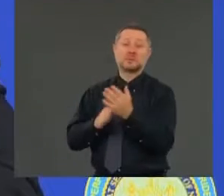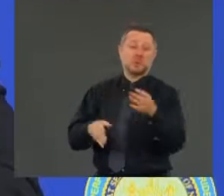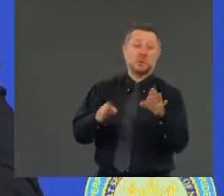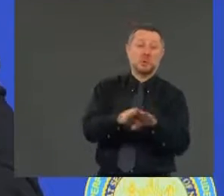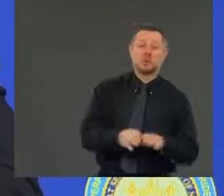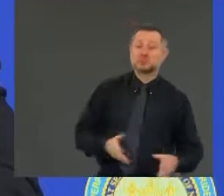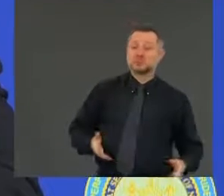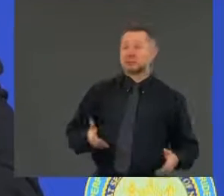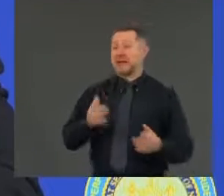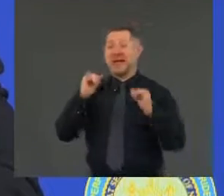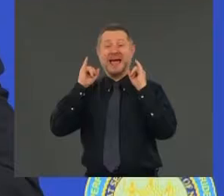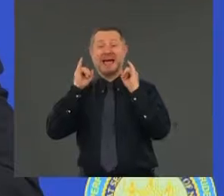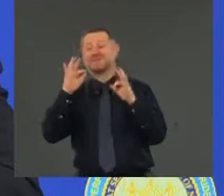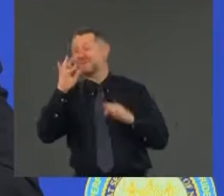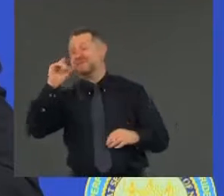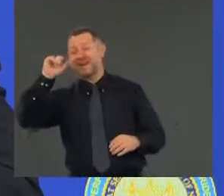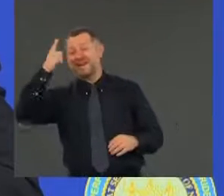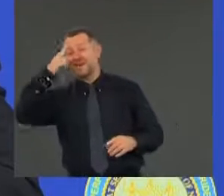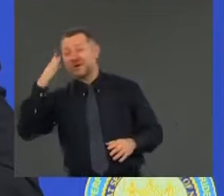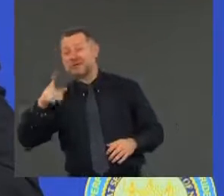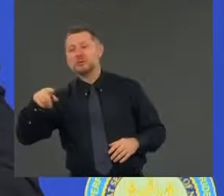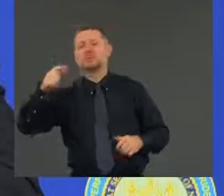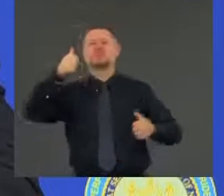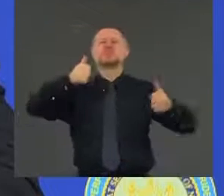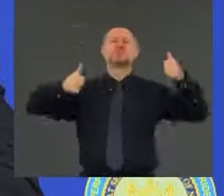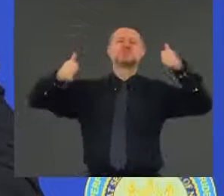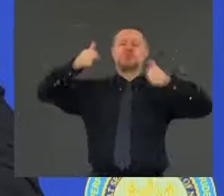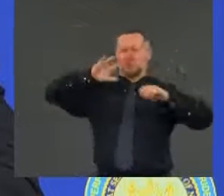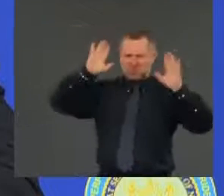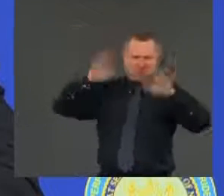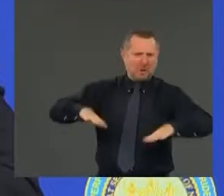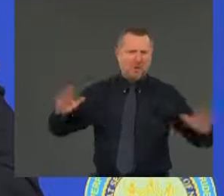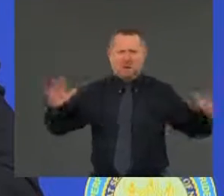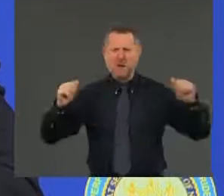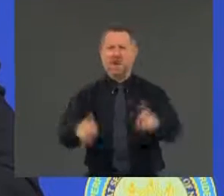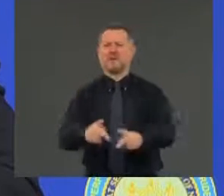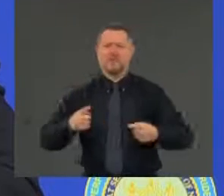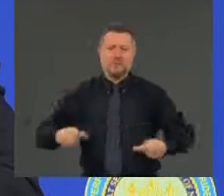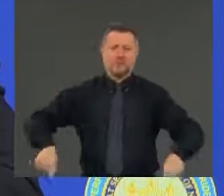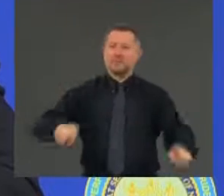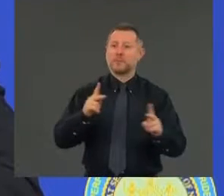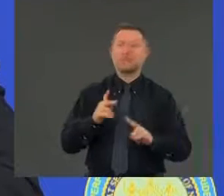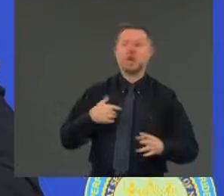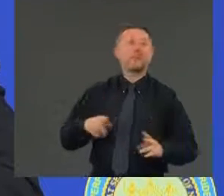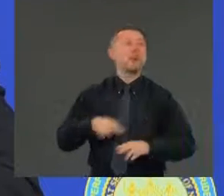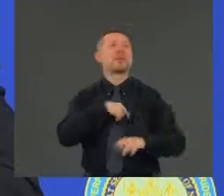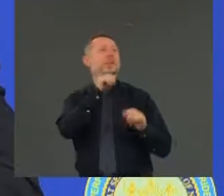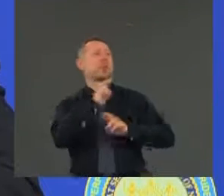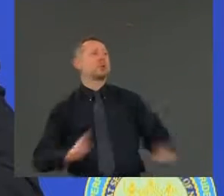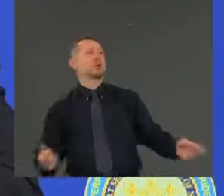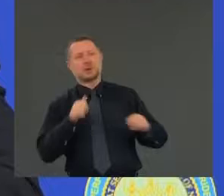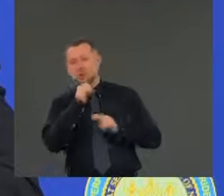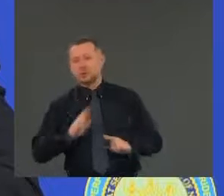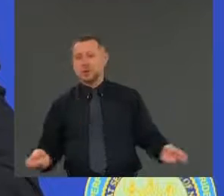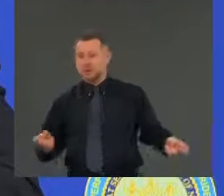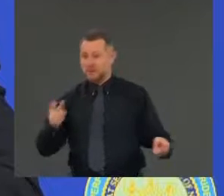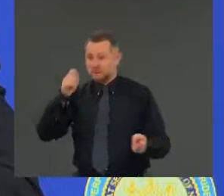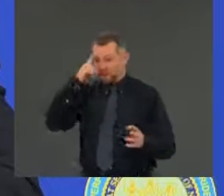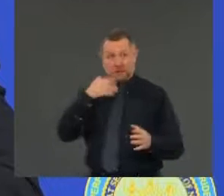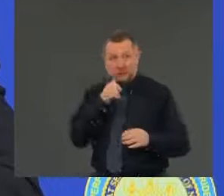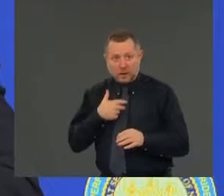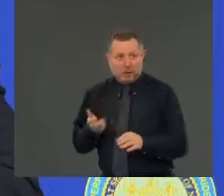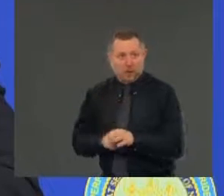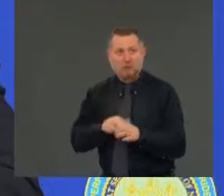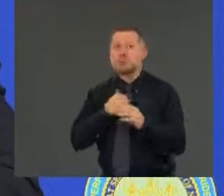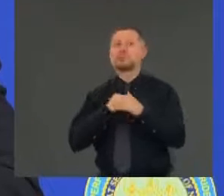back, some people said, I'm not ready to be back. You know, I'm not ready to get on public transportation. I'm not ready to walk